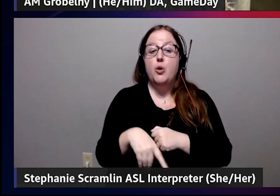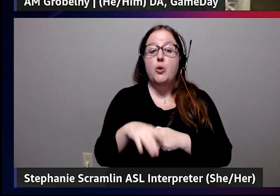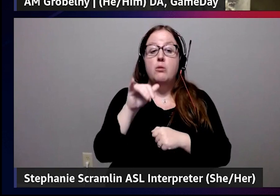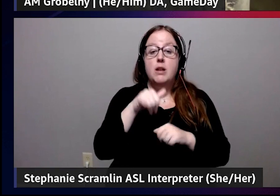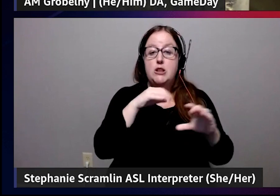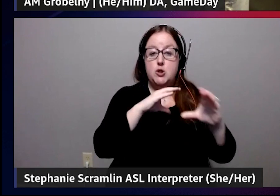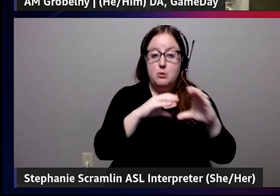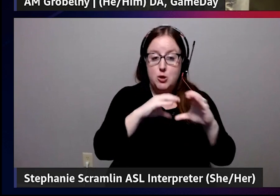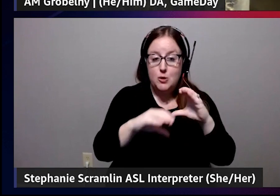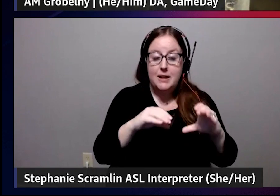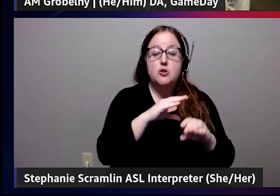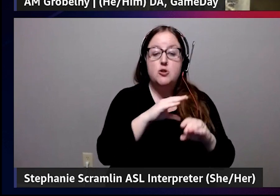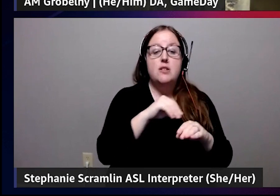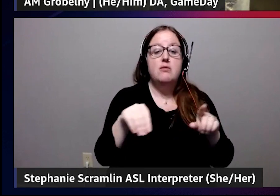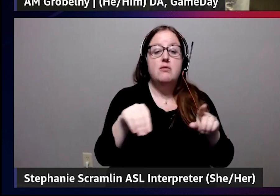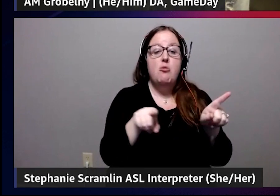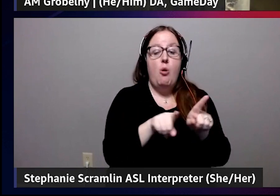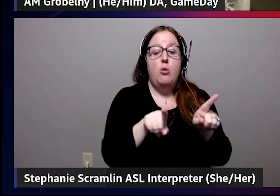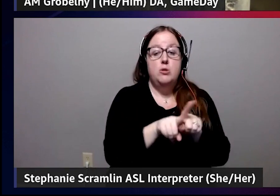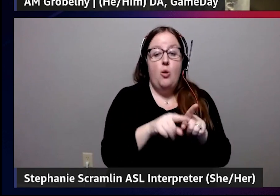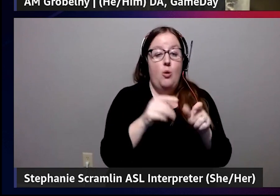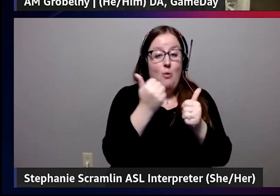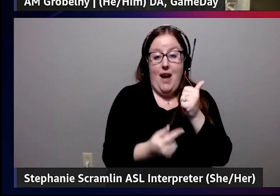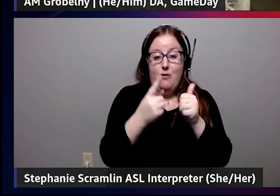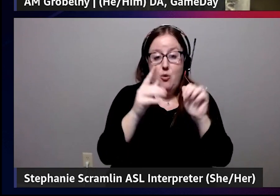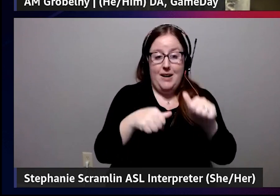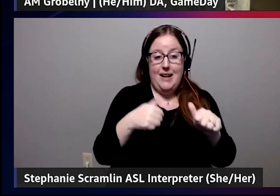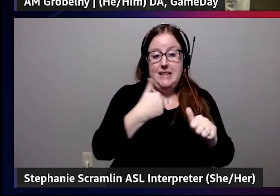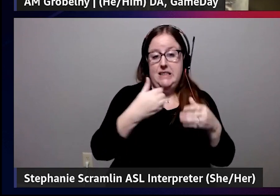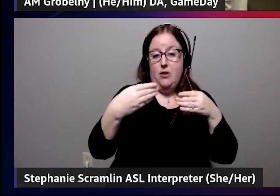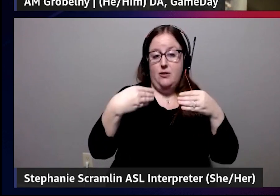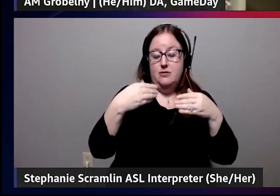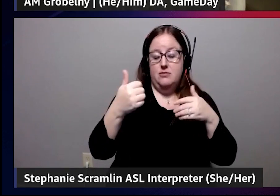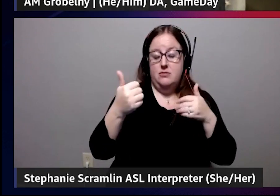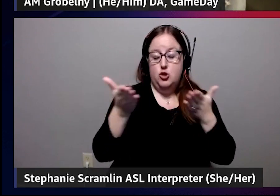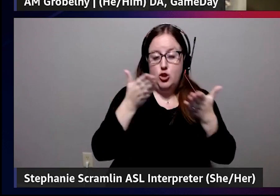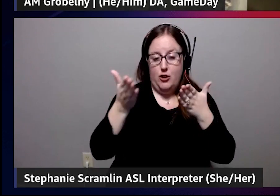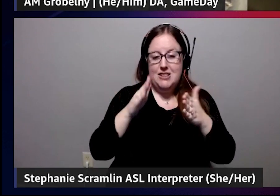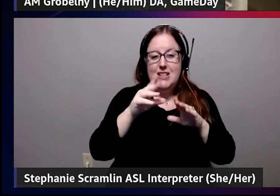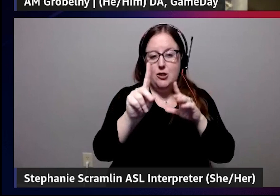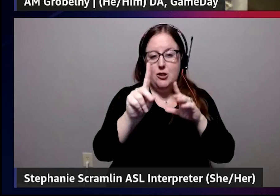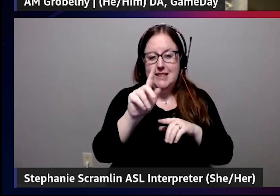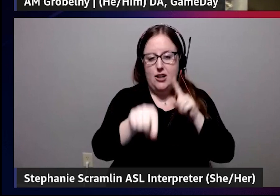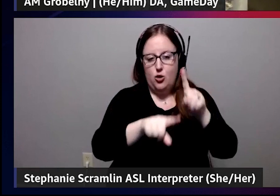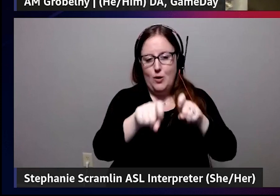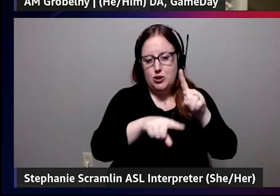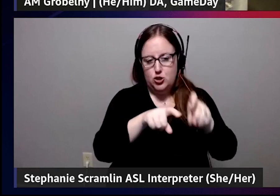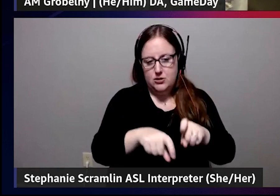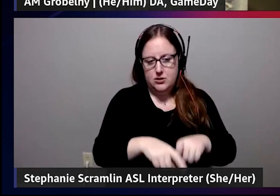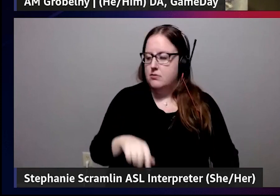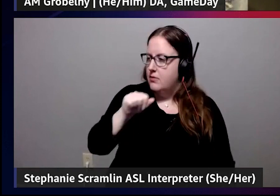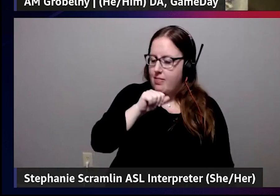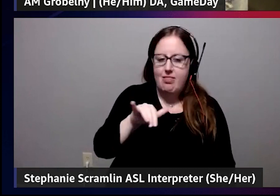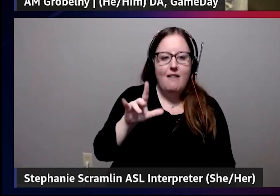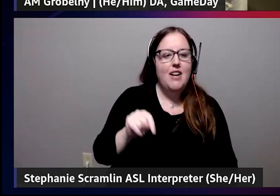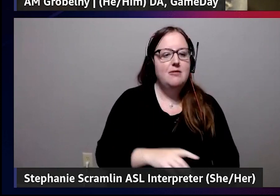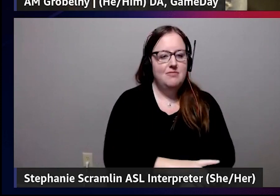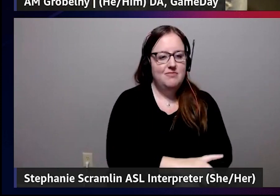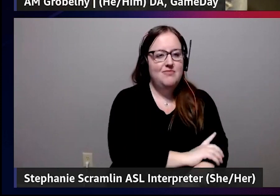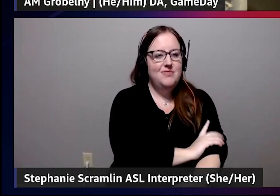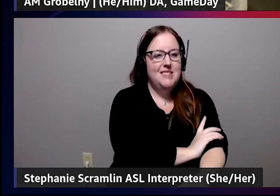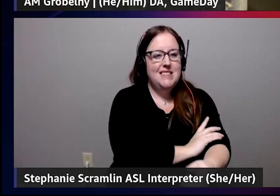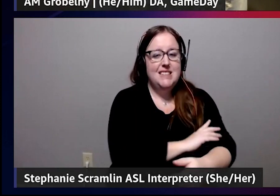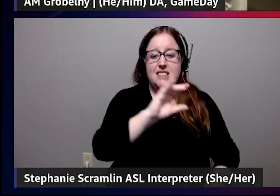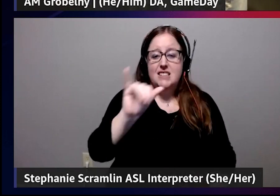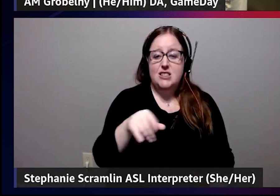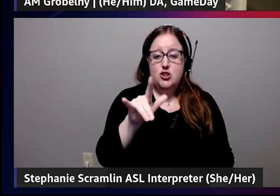and also a place where everyone can self-service their data questions answered. Love it. Yeah, Jillian, I think we're